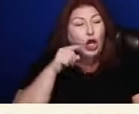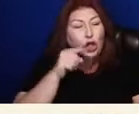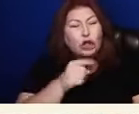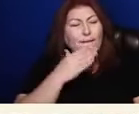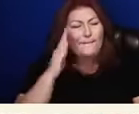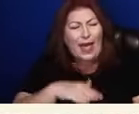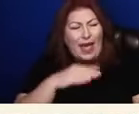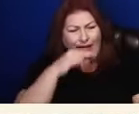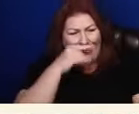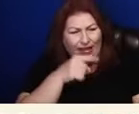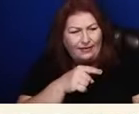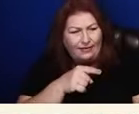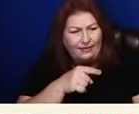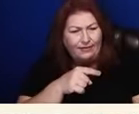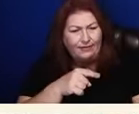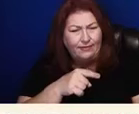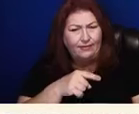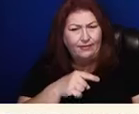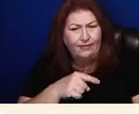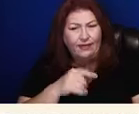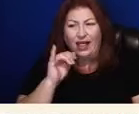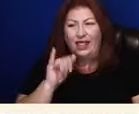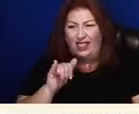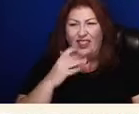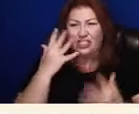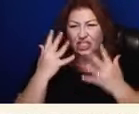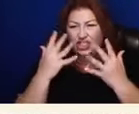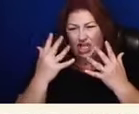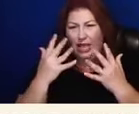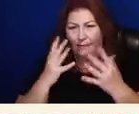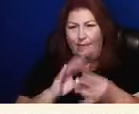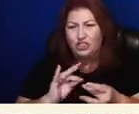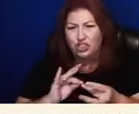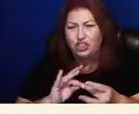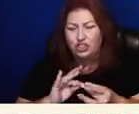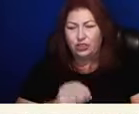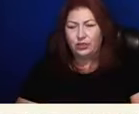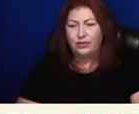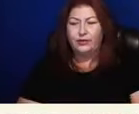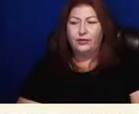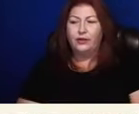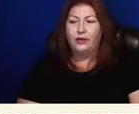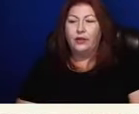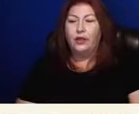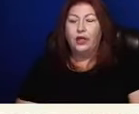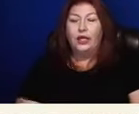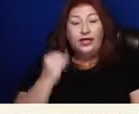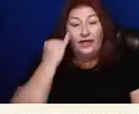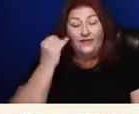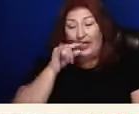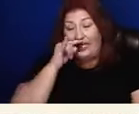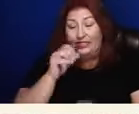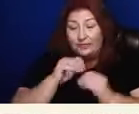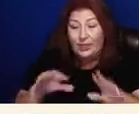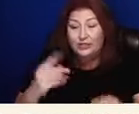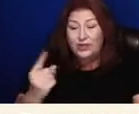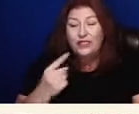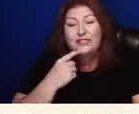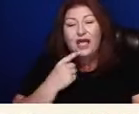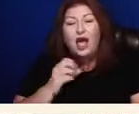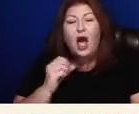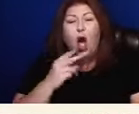kid, that is a shame message. Whereas if a kid spills something and say, oh, you